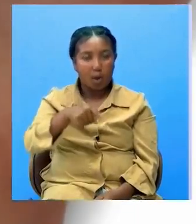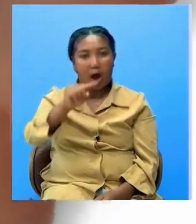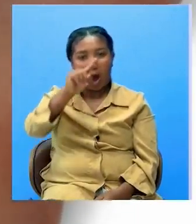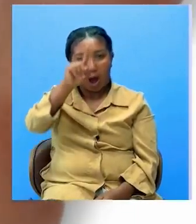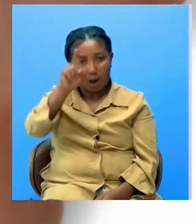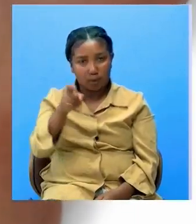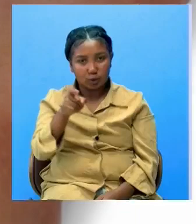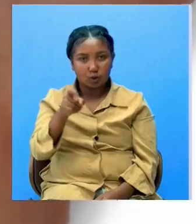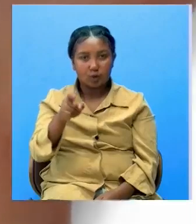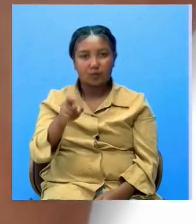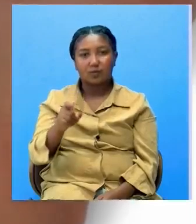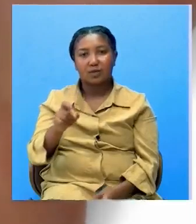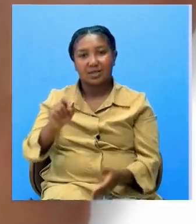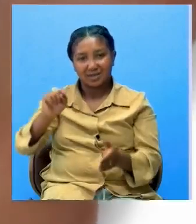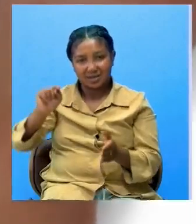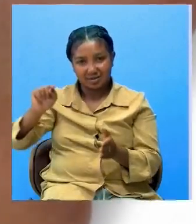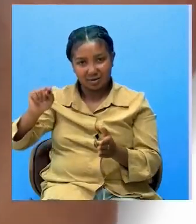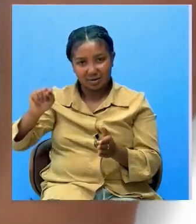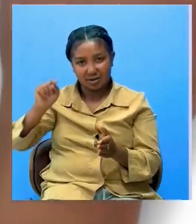semicolon.